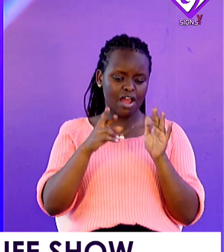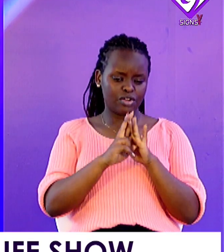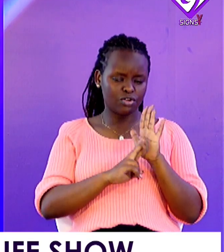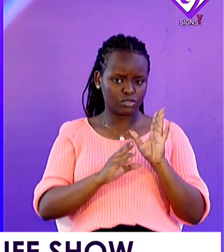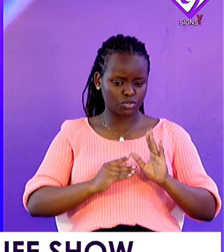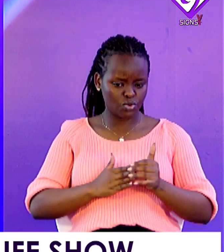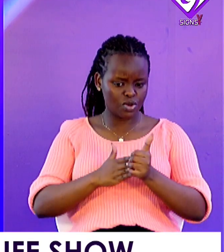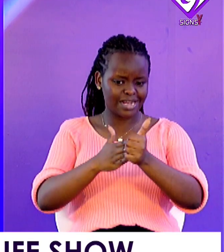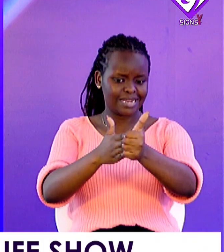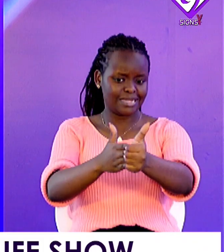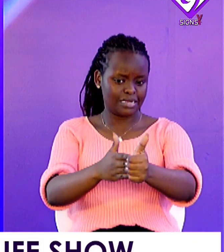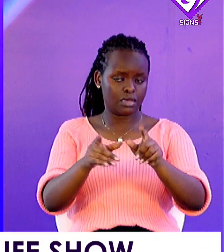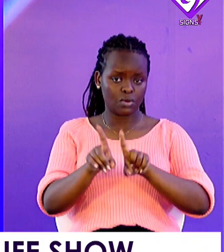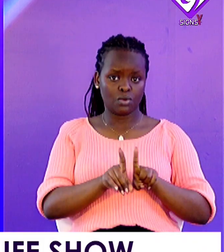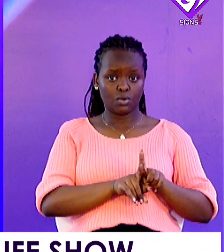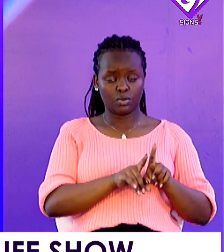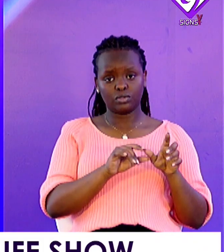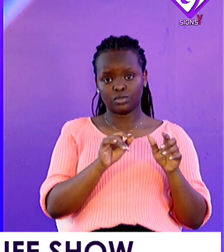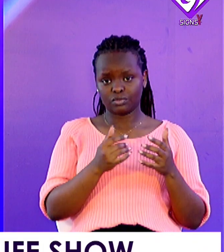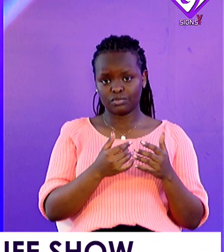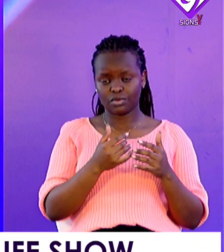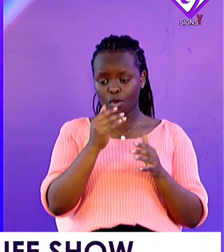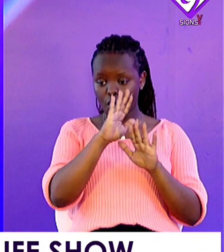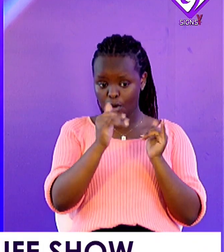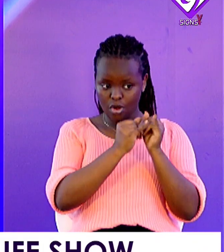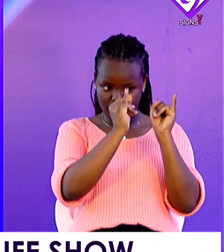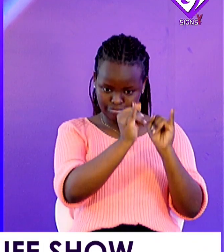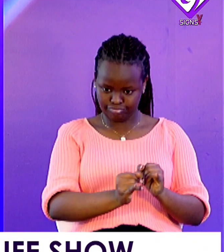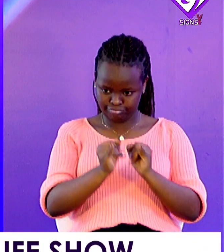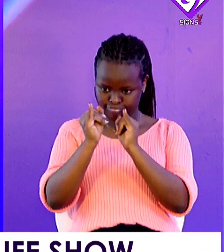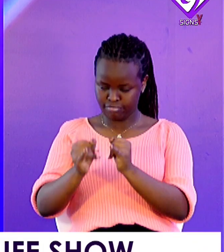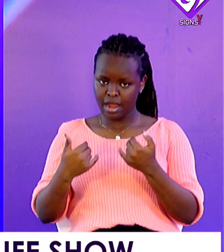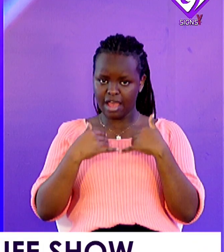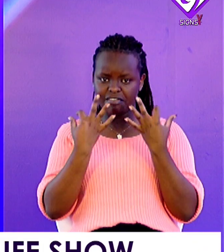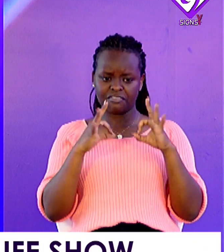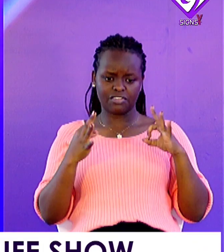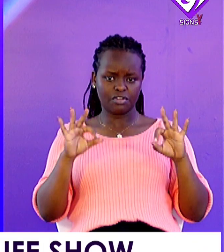disciple, and also every individual has a freedom of worship,